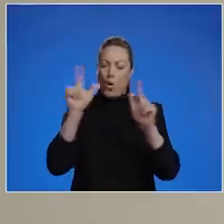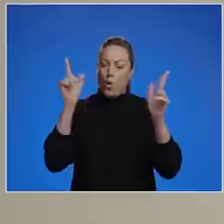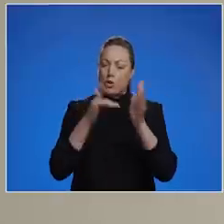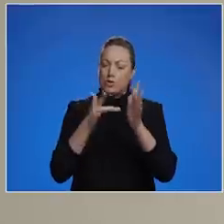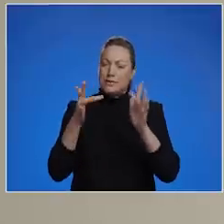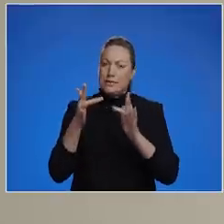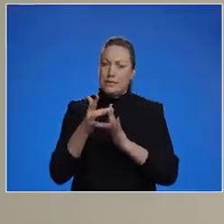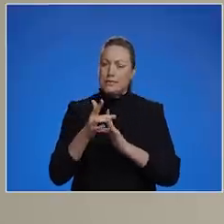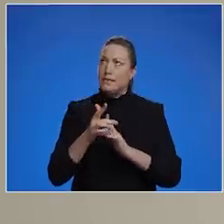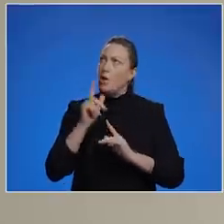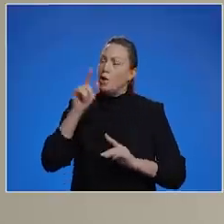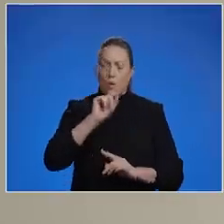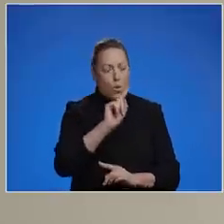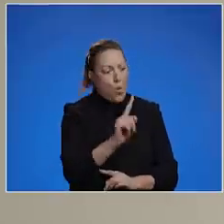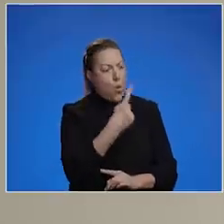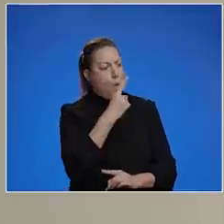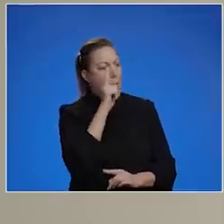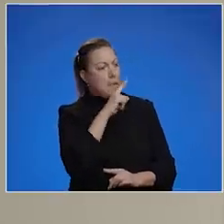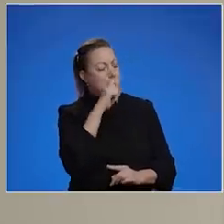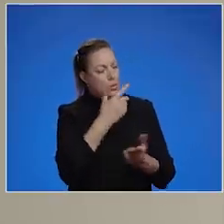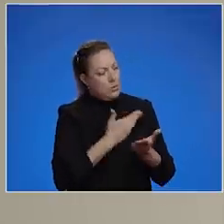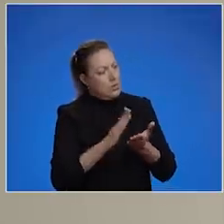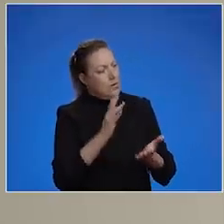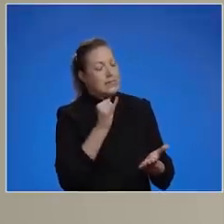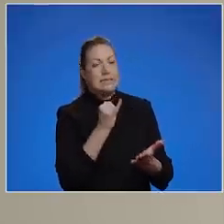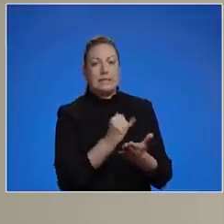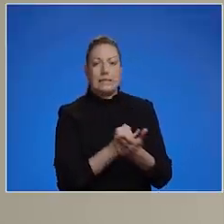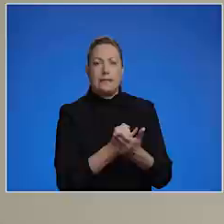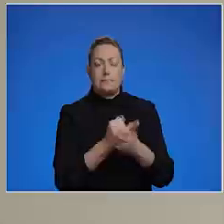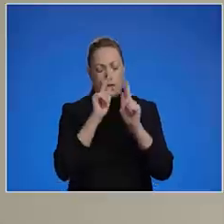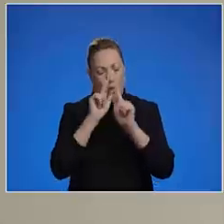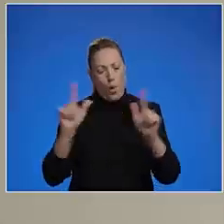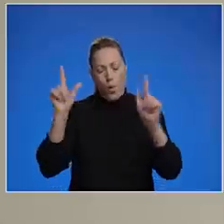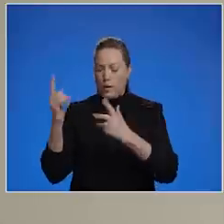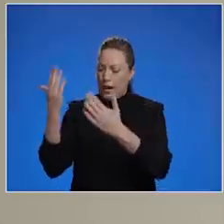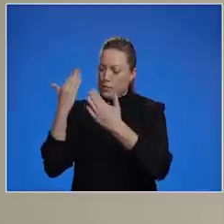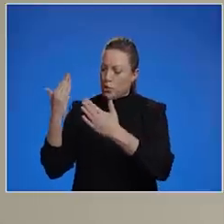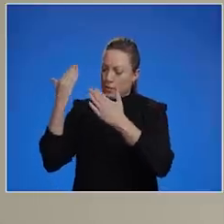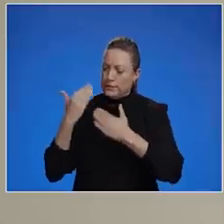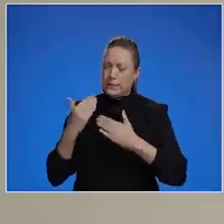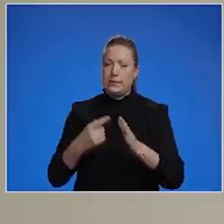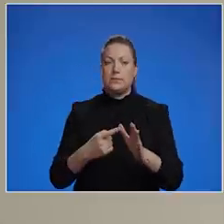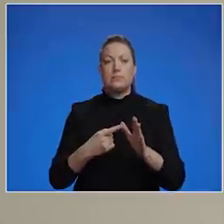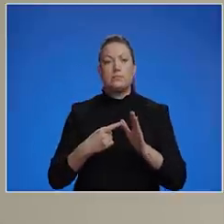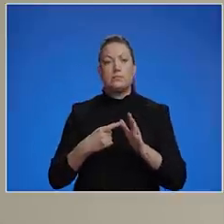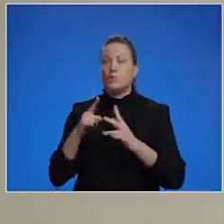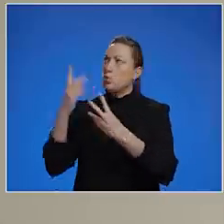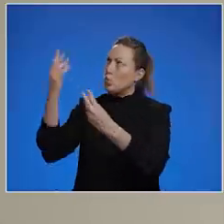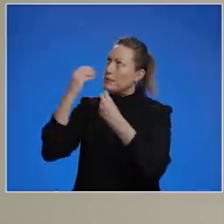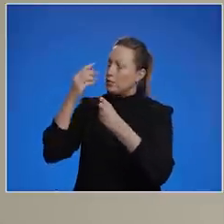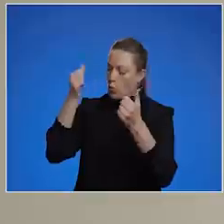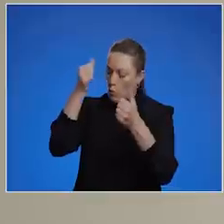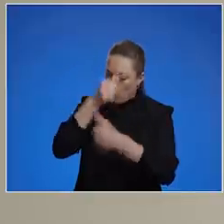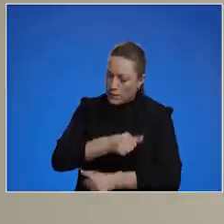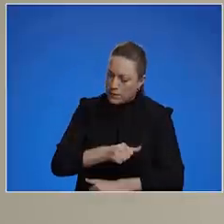Lord Jesus, you call your people to turn away from sin. Lord, have mercy. Lord, have mercy. You teach us